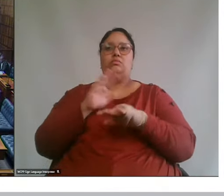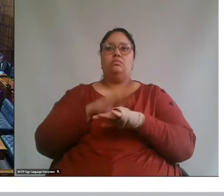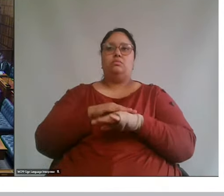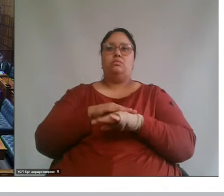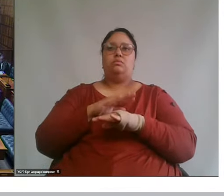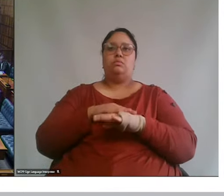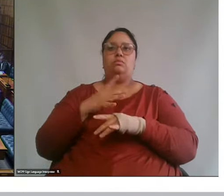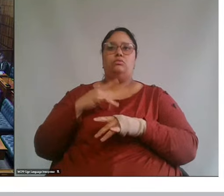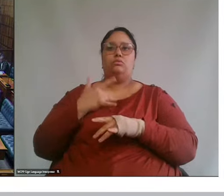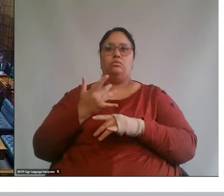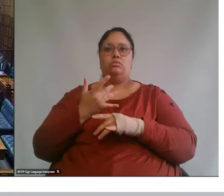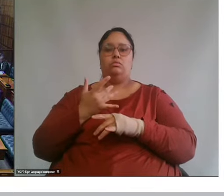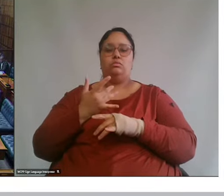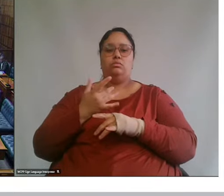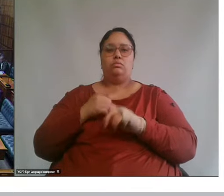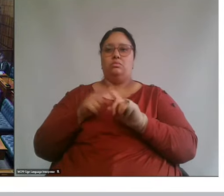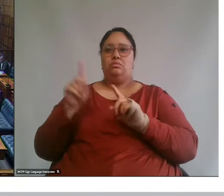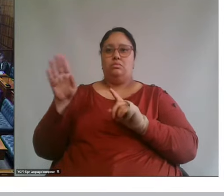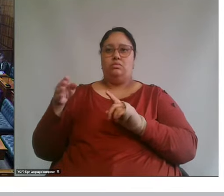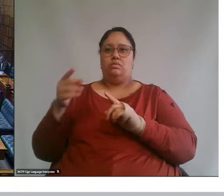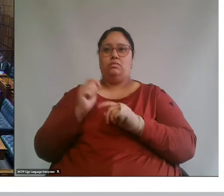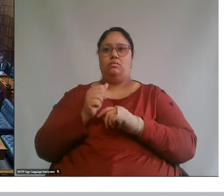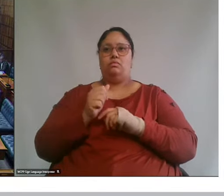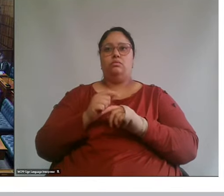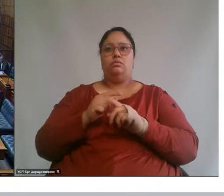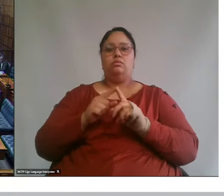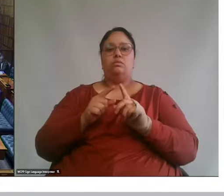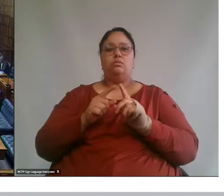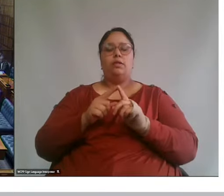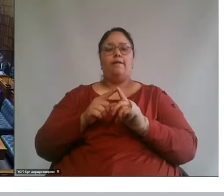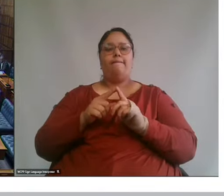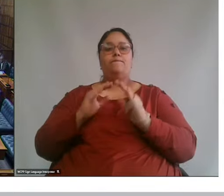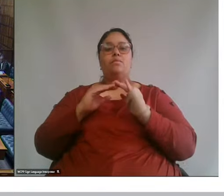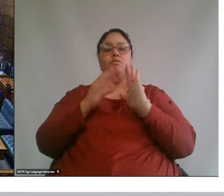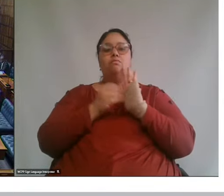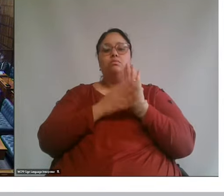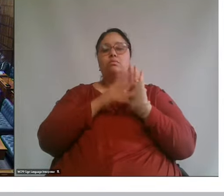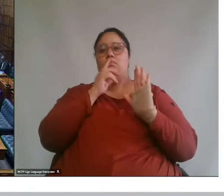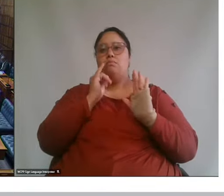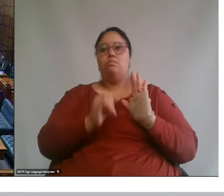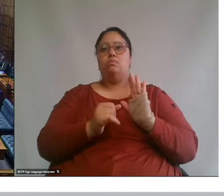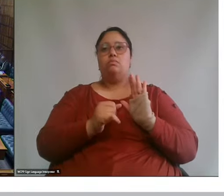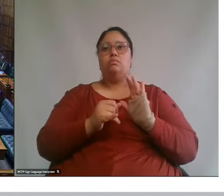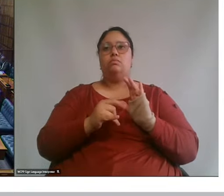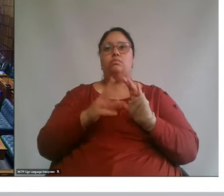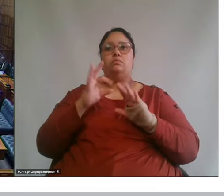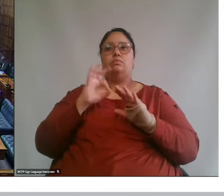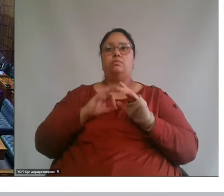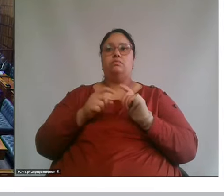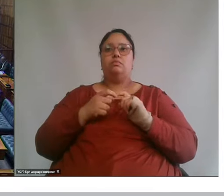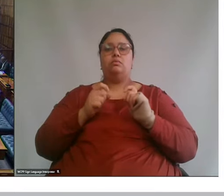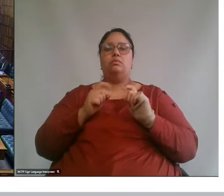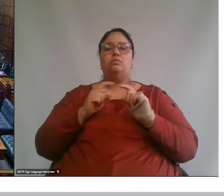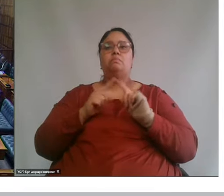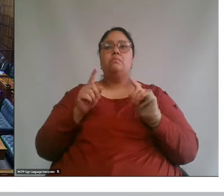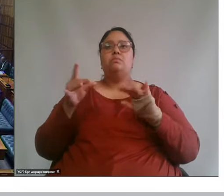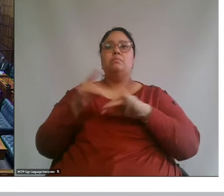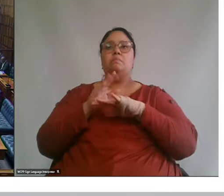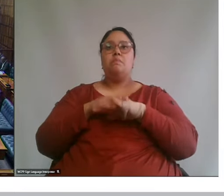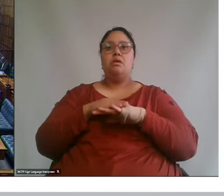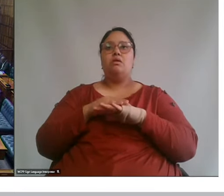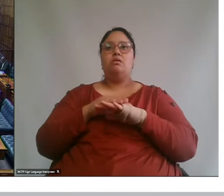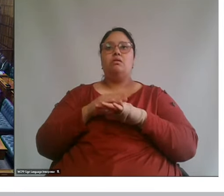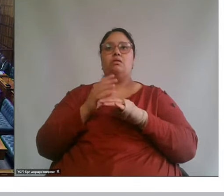left here back to East Russia that initiative by DTI benefited not actually this